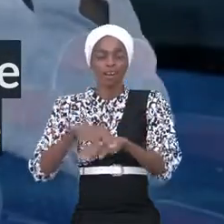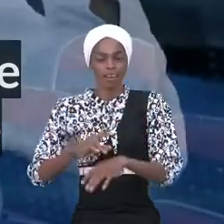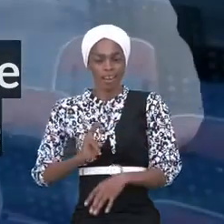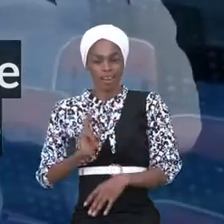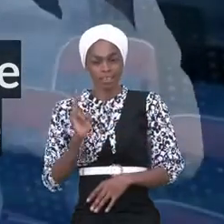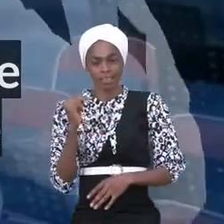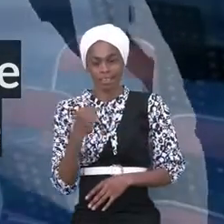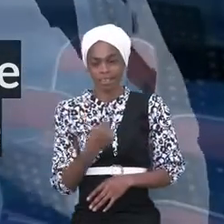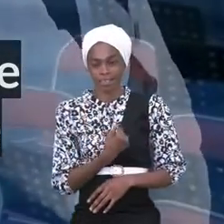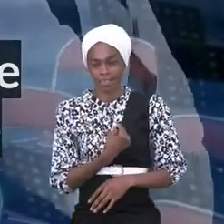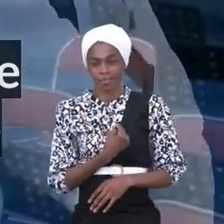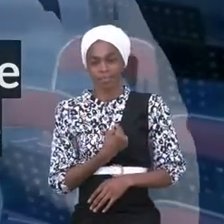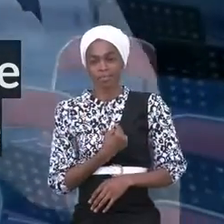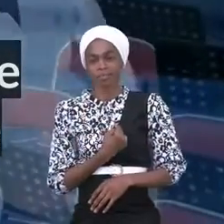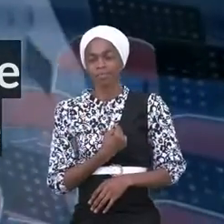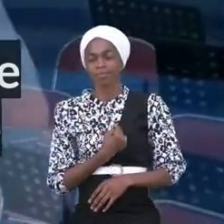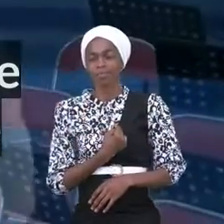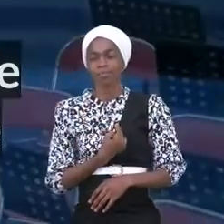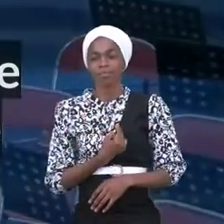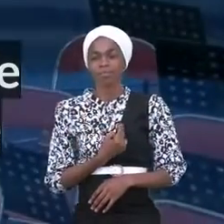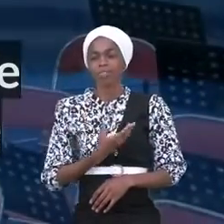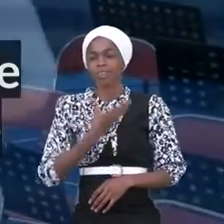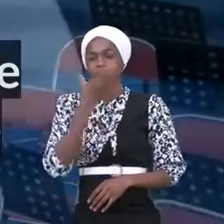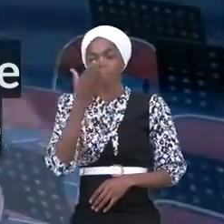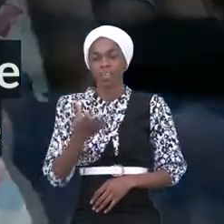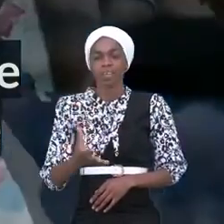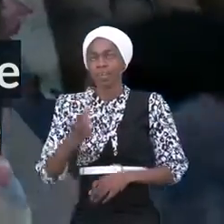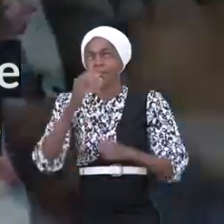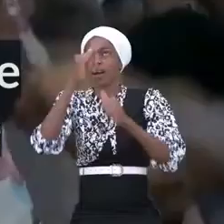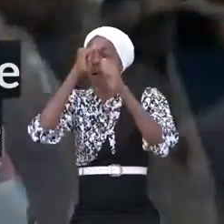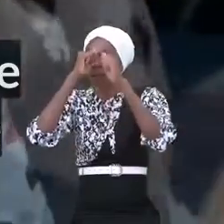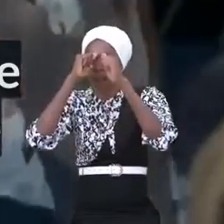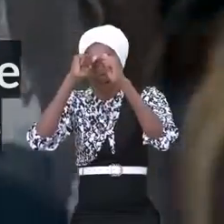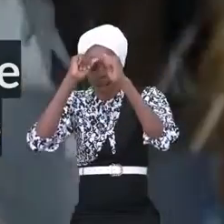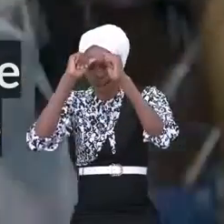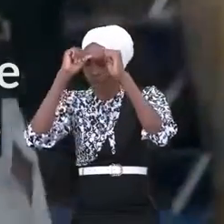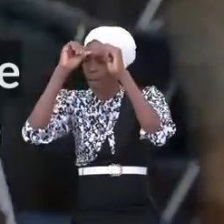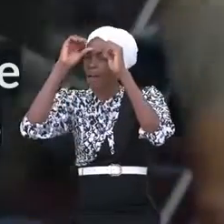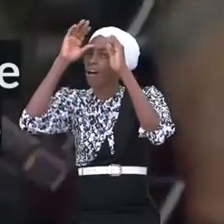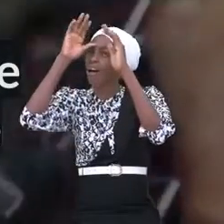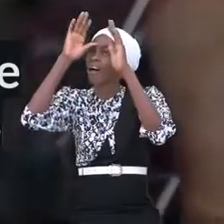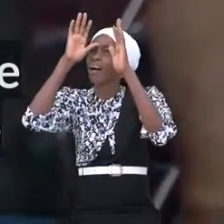Fall on us. Somebody say, Baba.